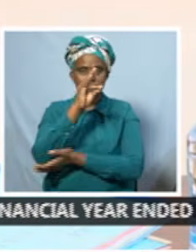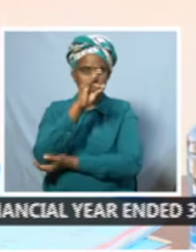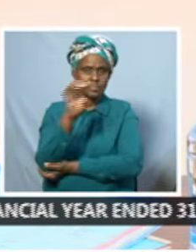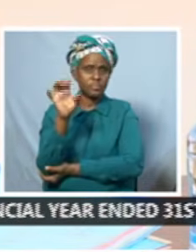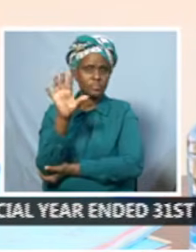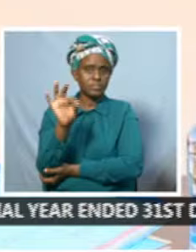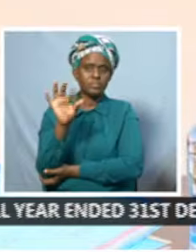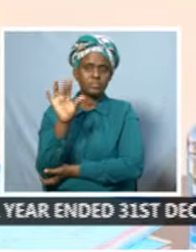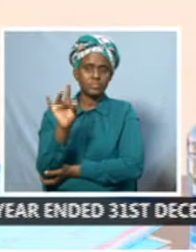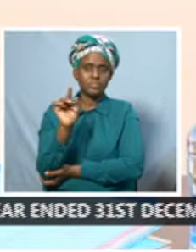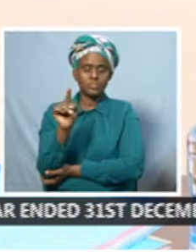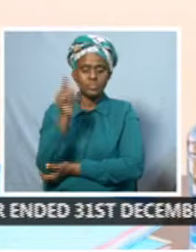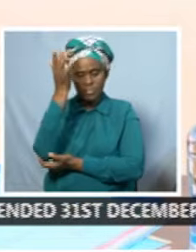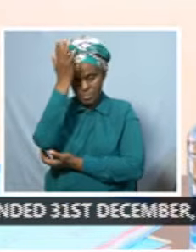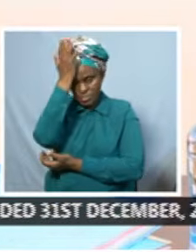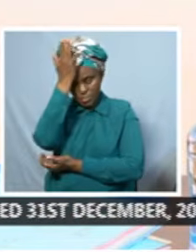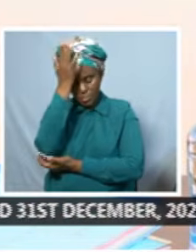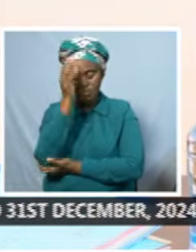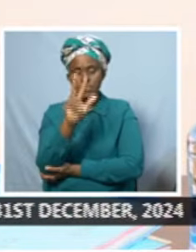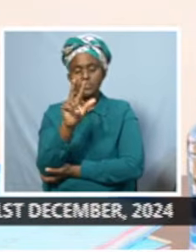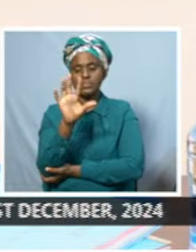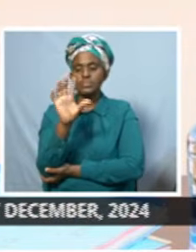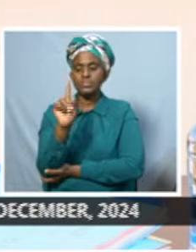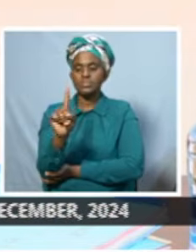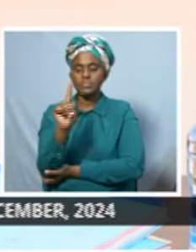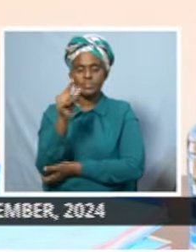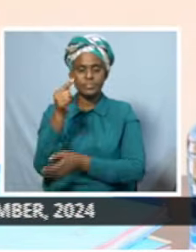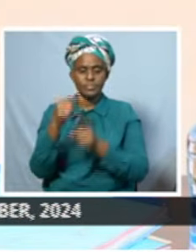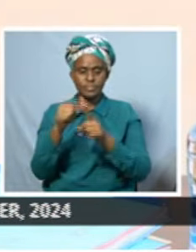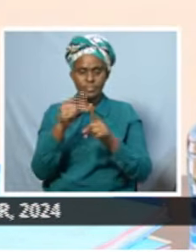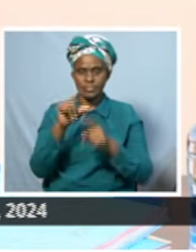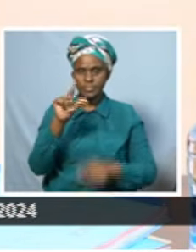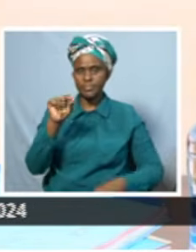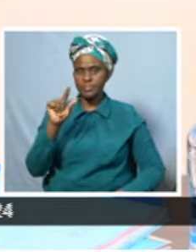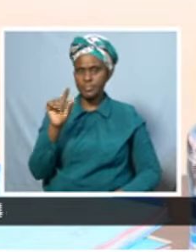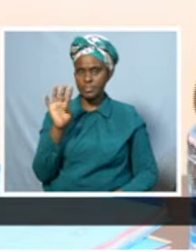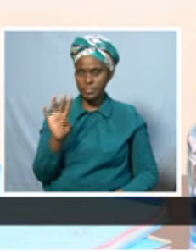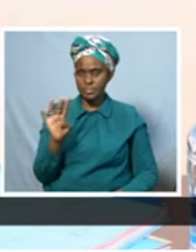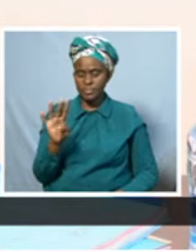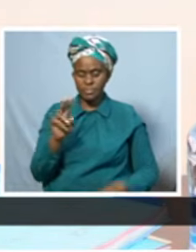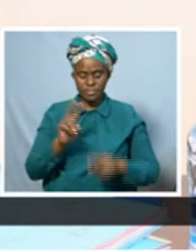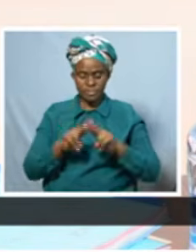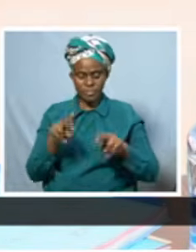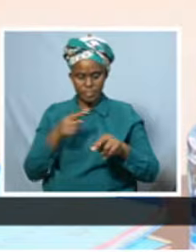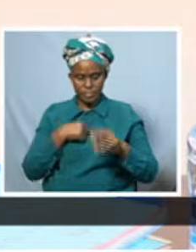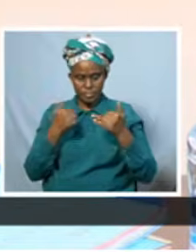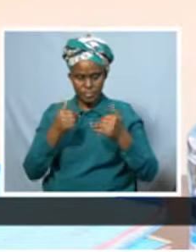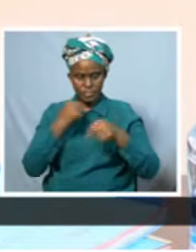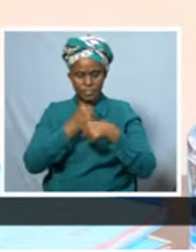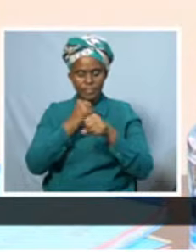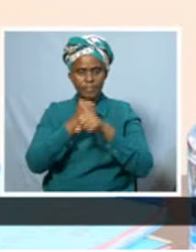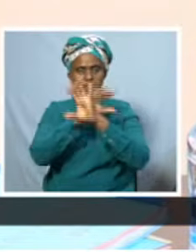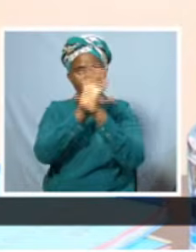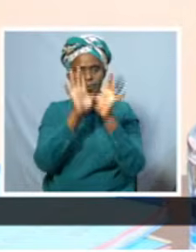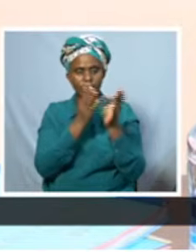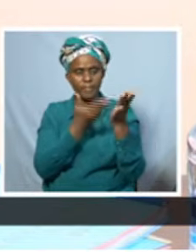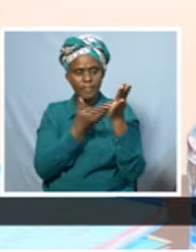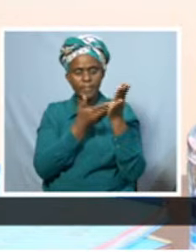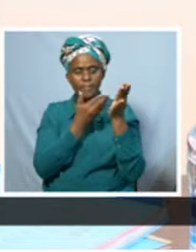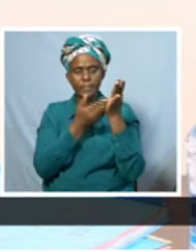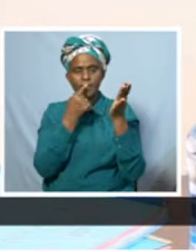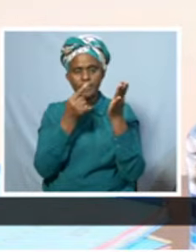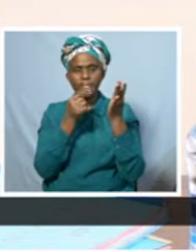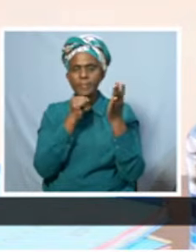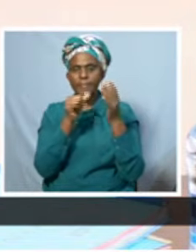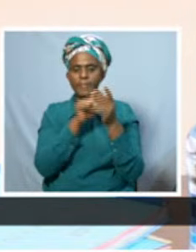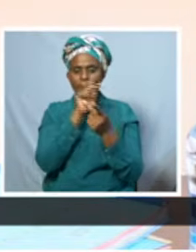574,998 as at 31st December 2024. Chair, allow me to make correction there where it is